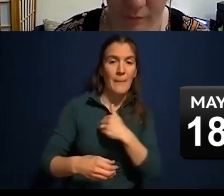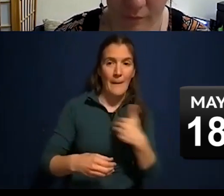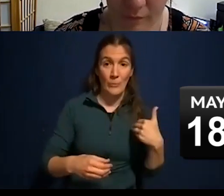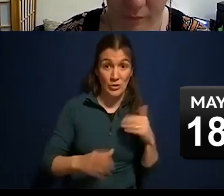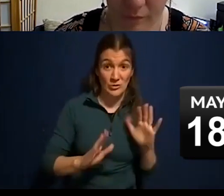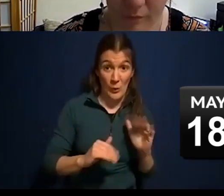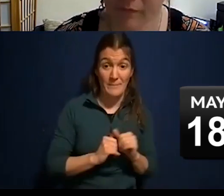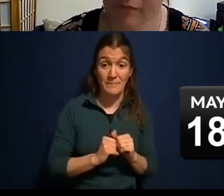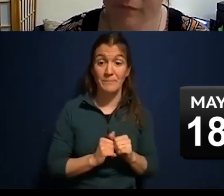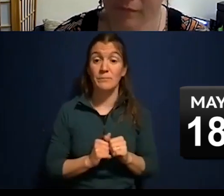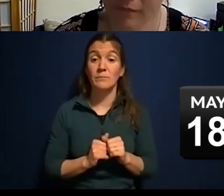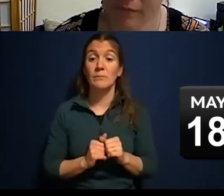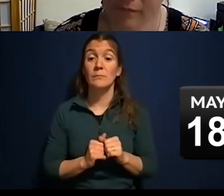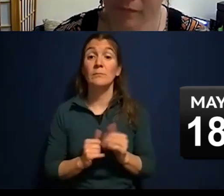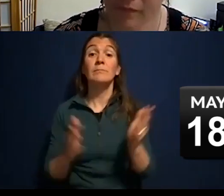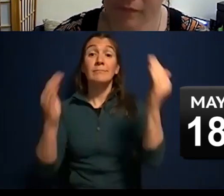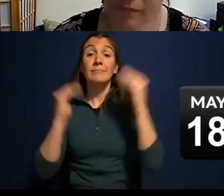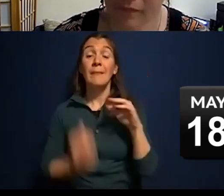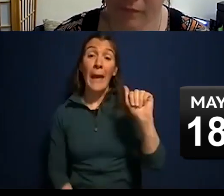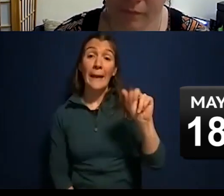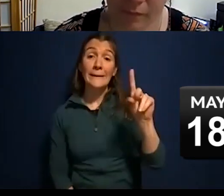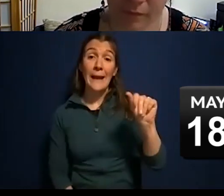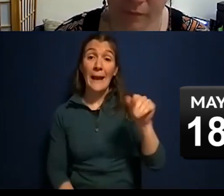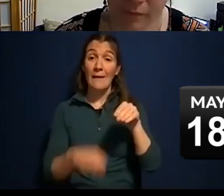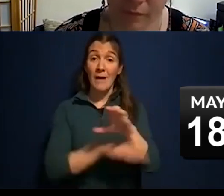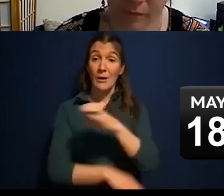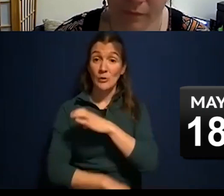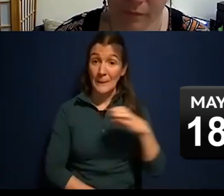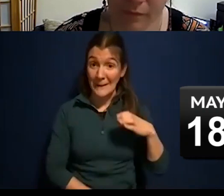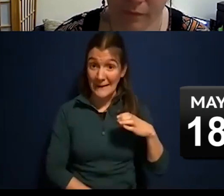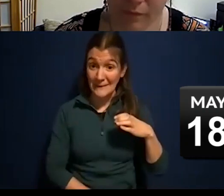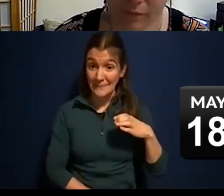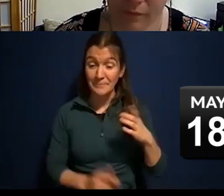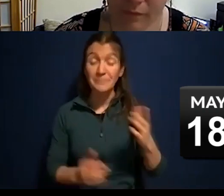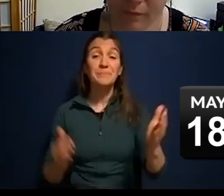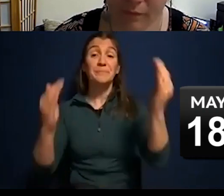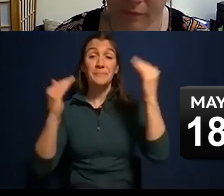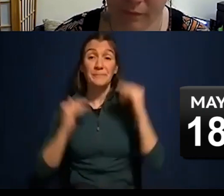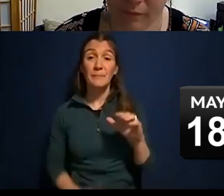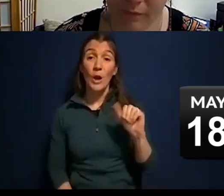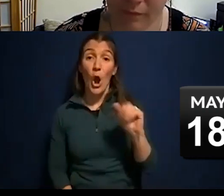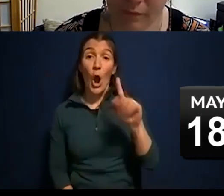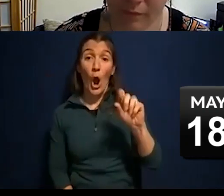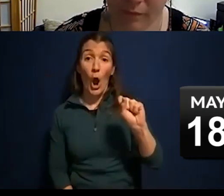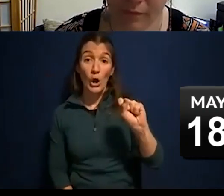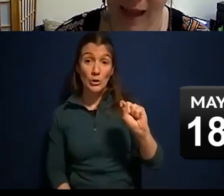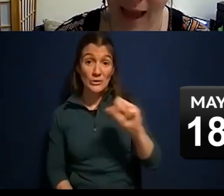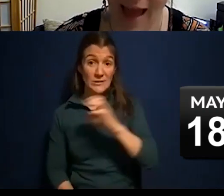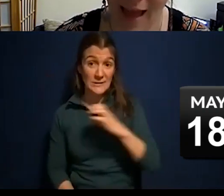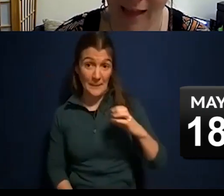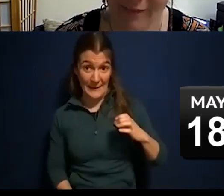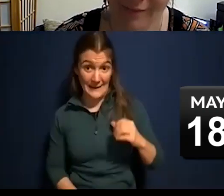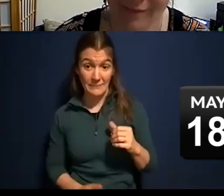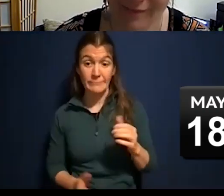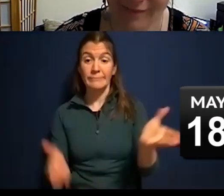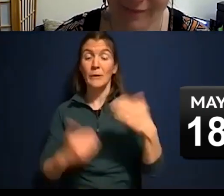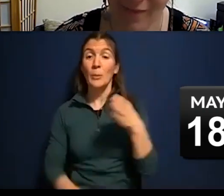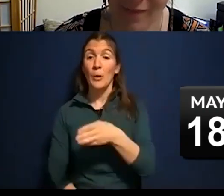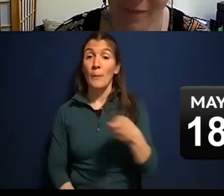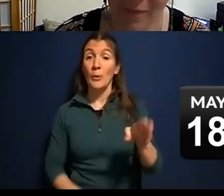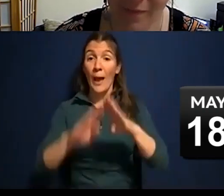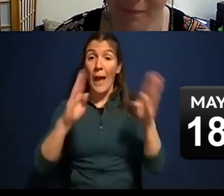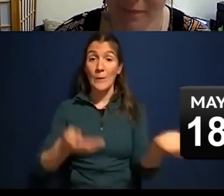classifications. ADA Advisory Committee, Arts Committee, Brattleboro